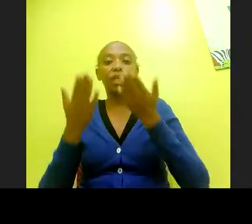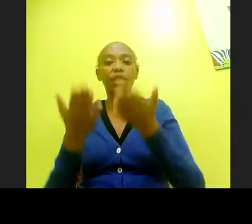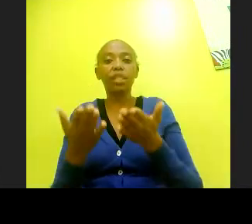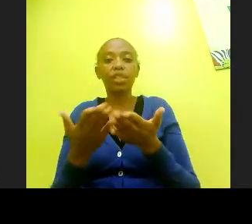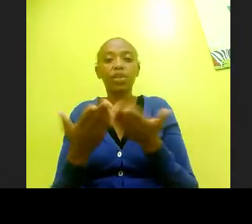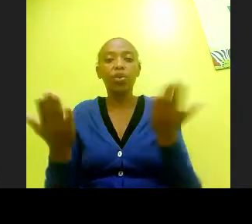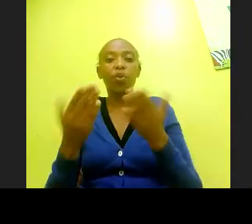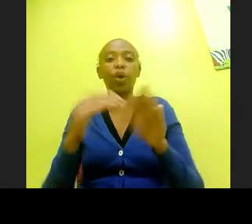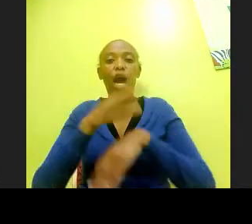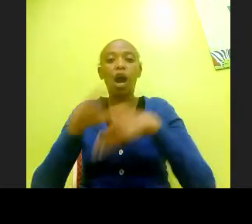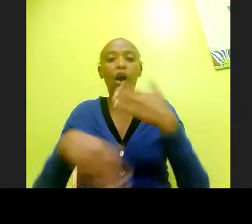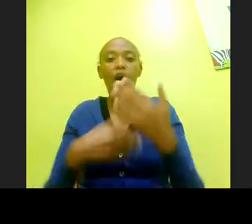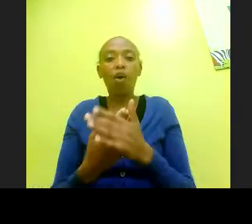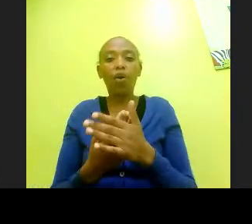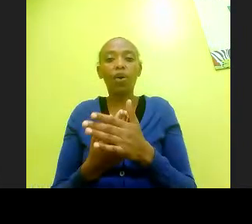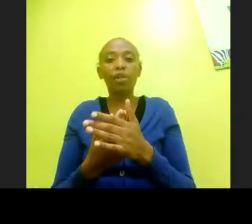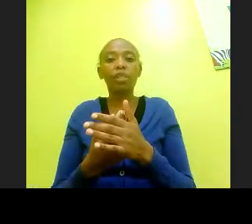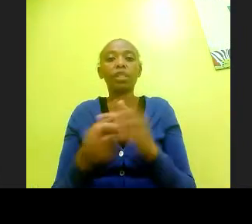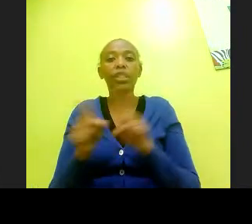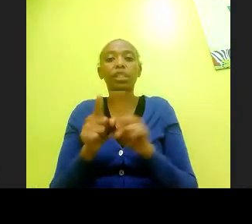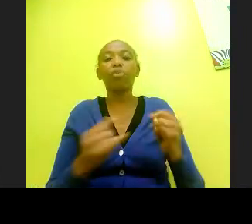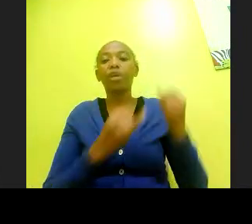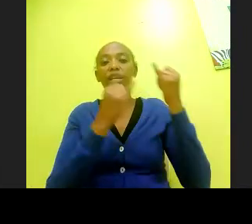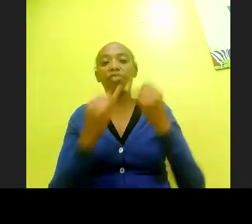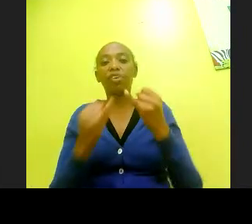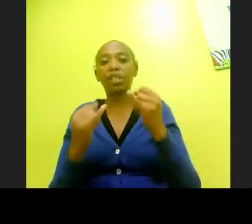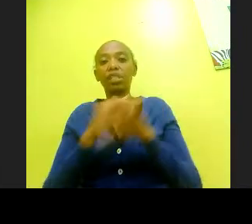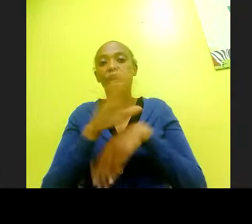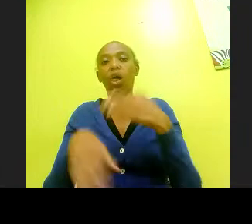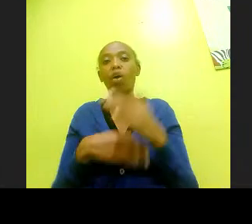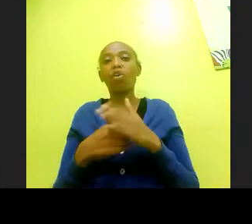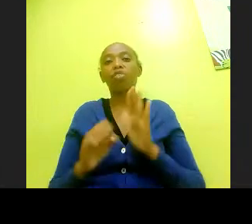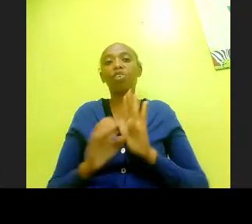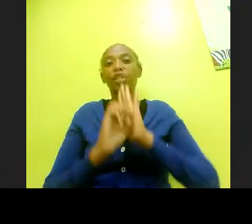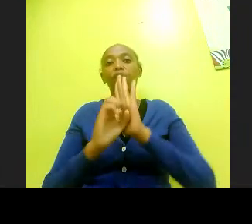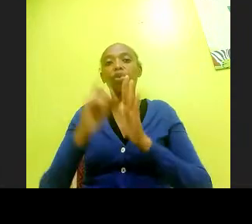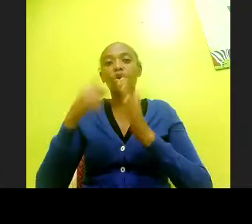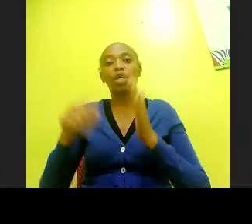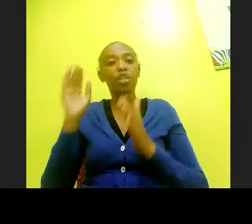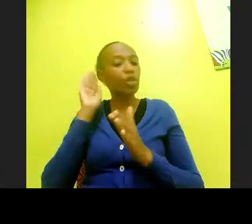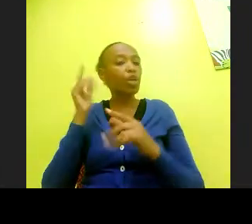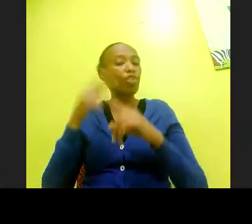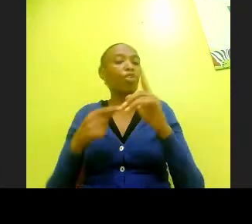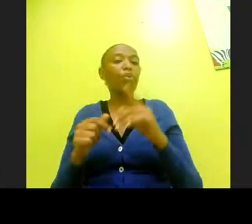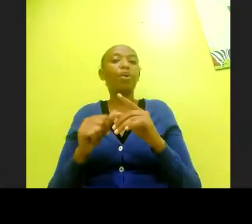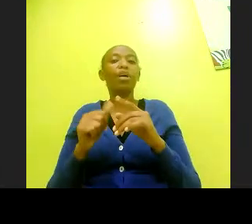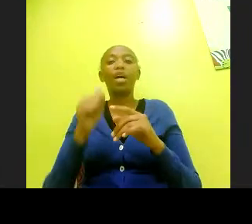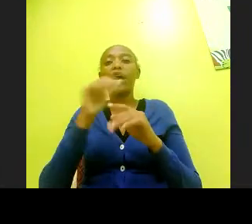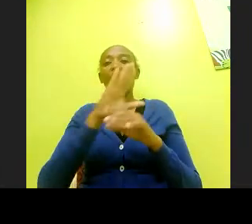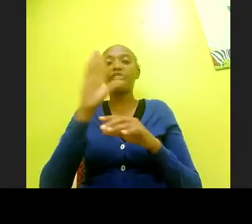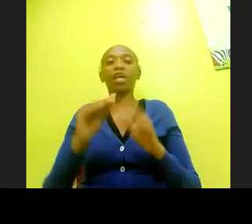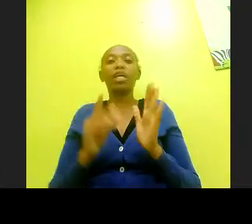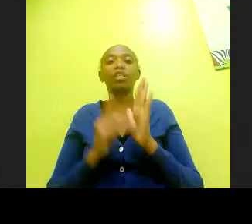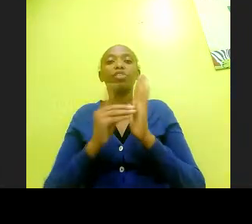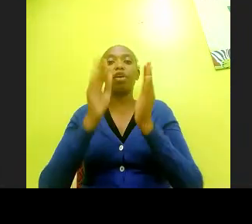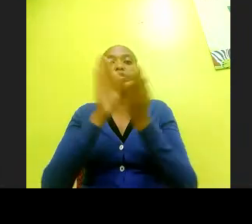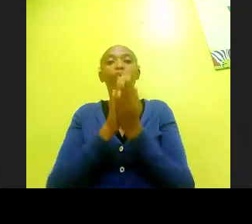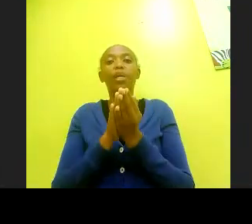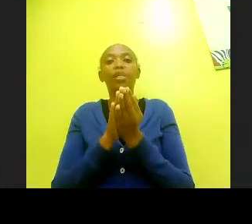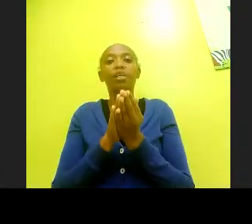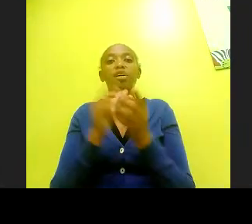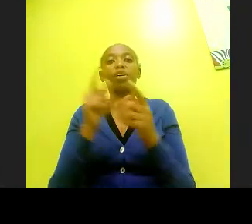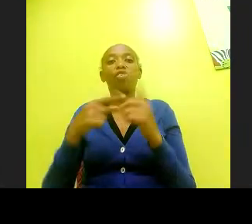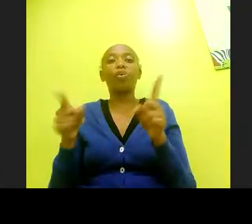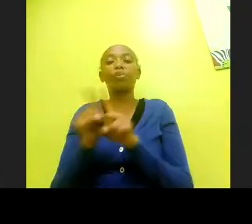are also inviting, so for example, what we heard from Africa Development Bank, from the Care, also